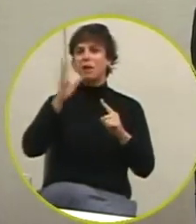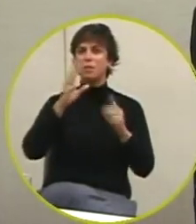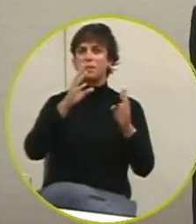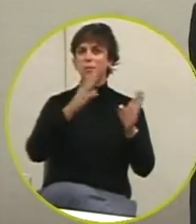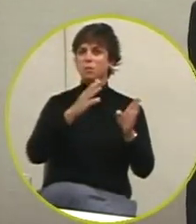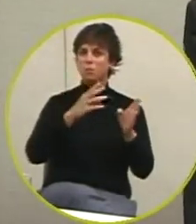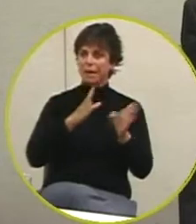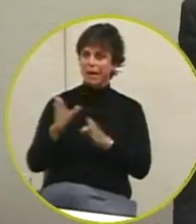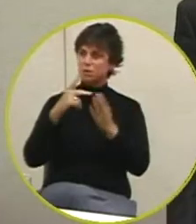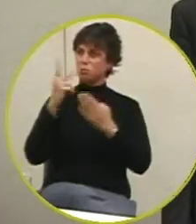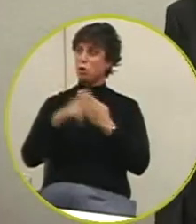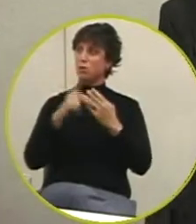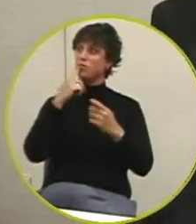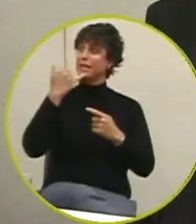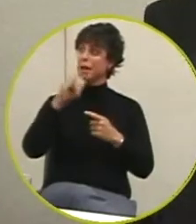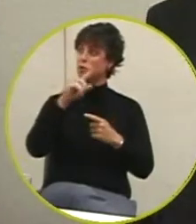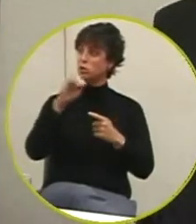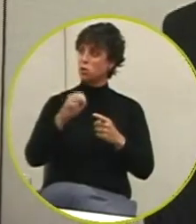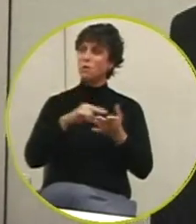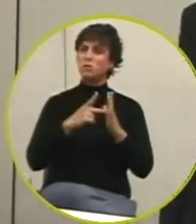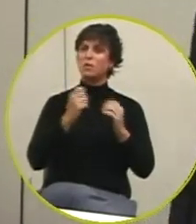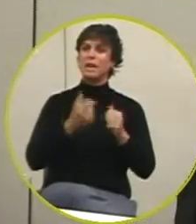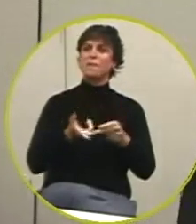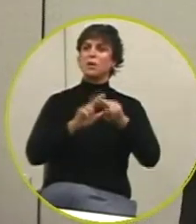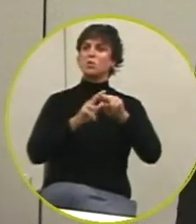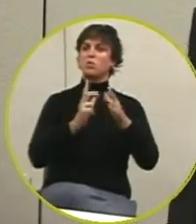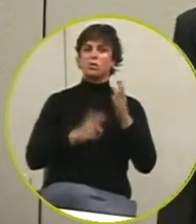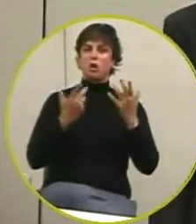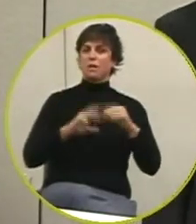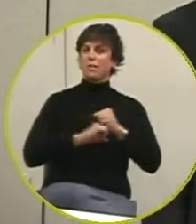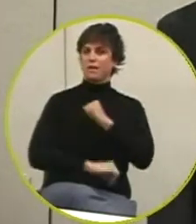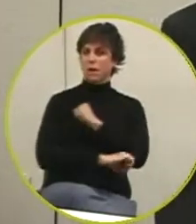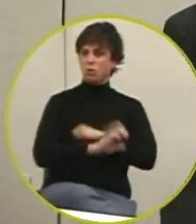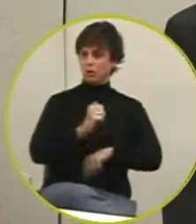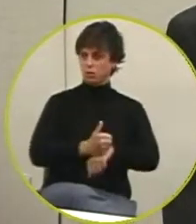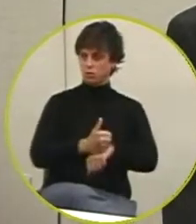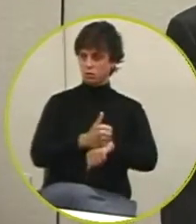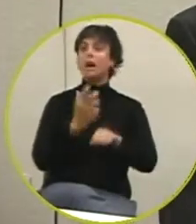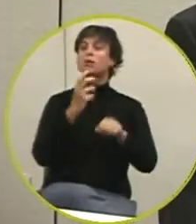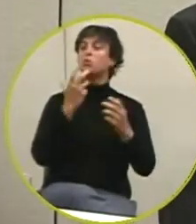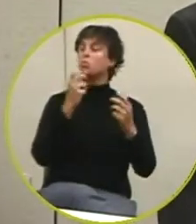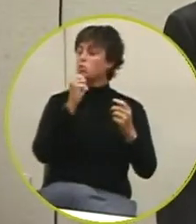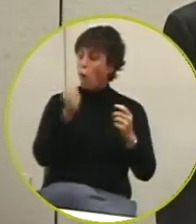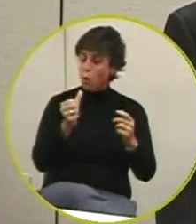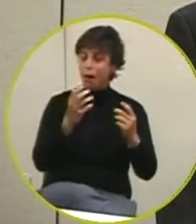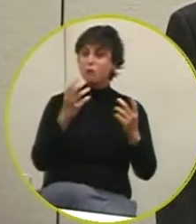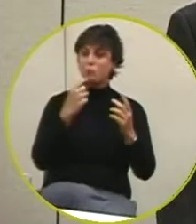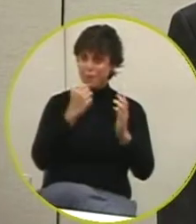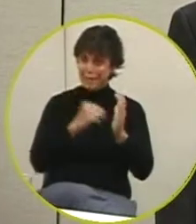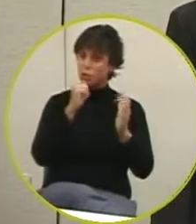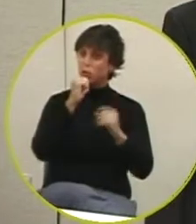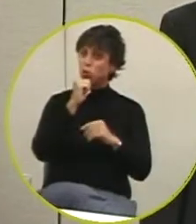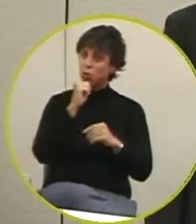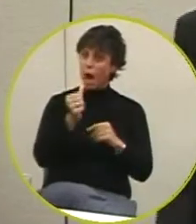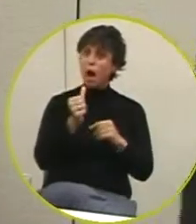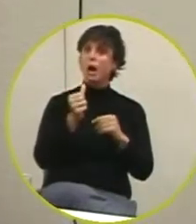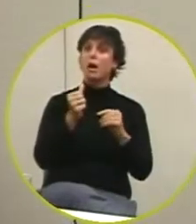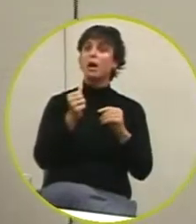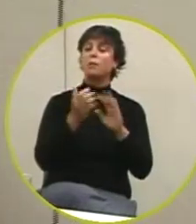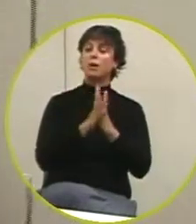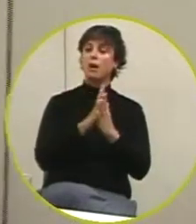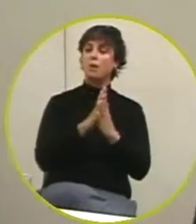zone, we can build on what we already have. Do not, I want to repeat, do not be discouraged